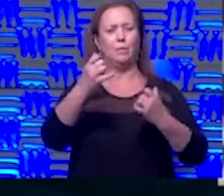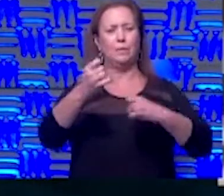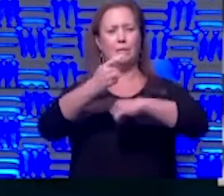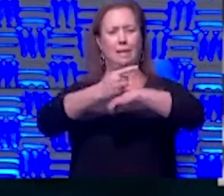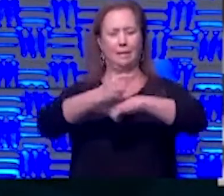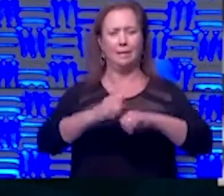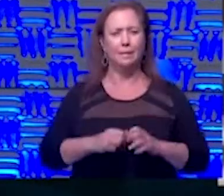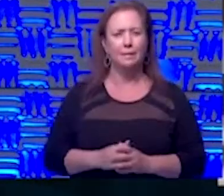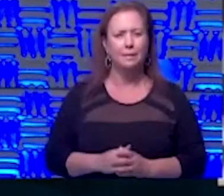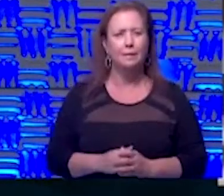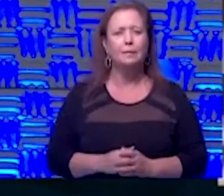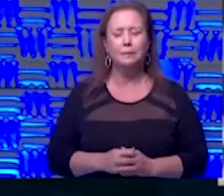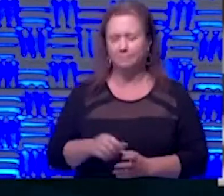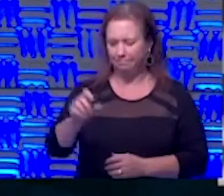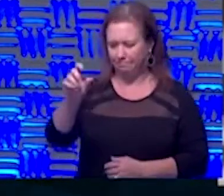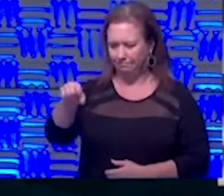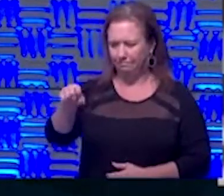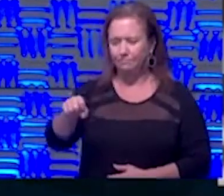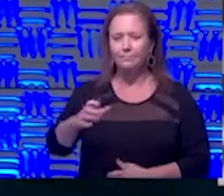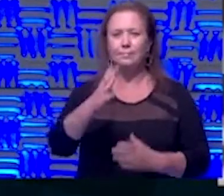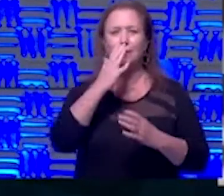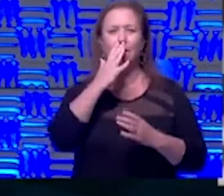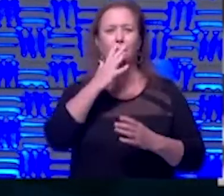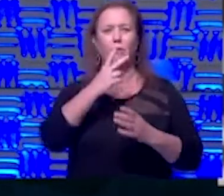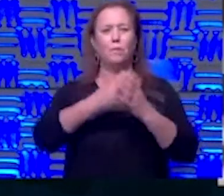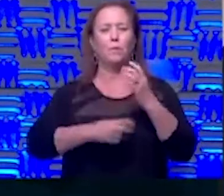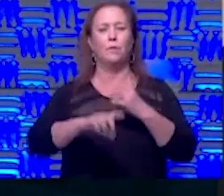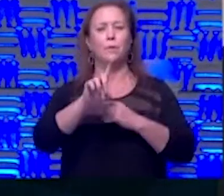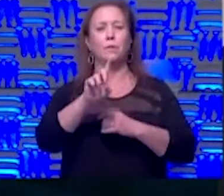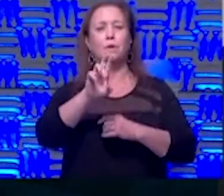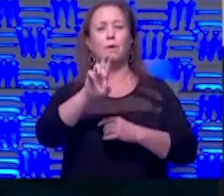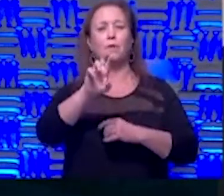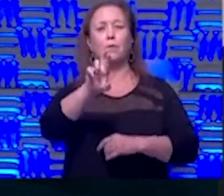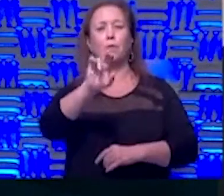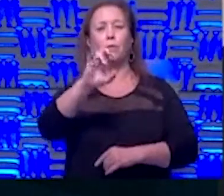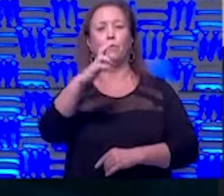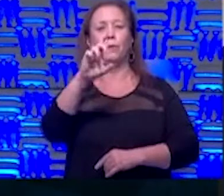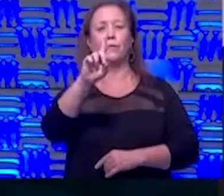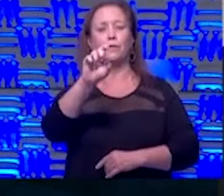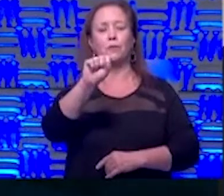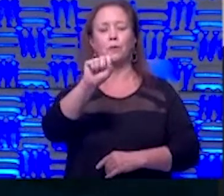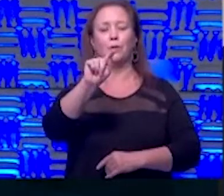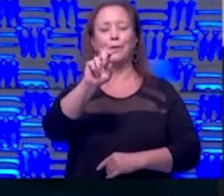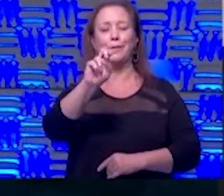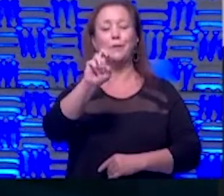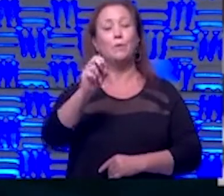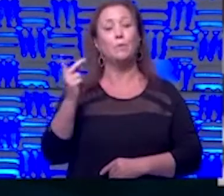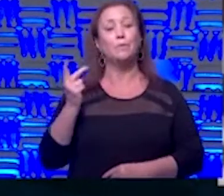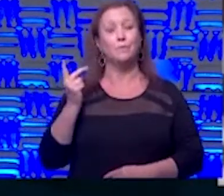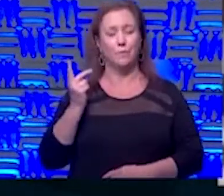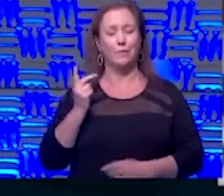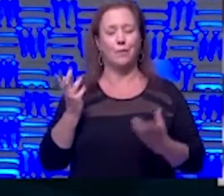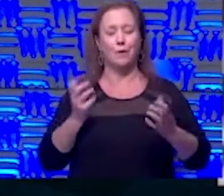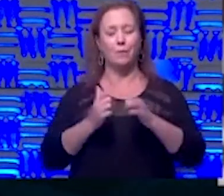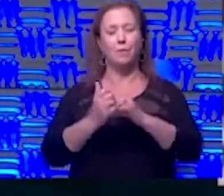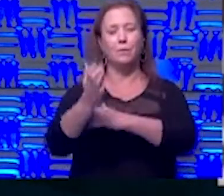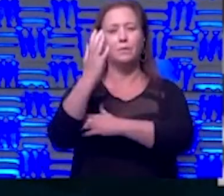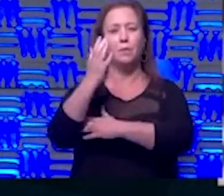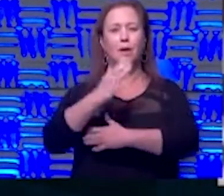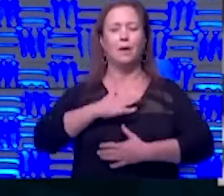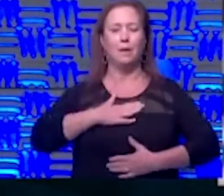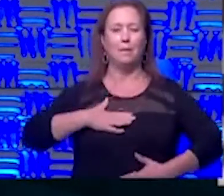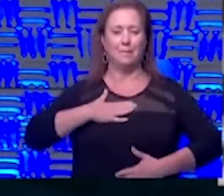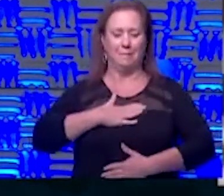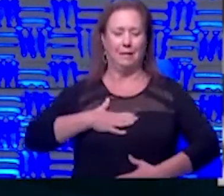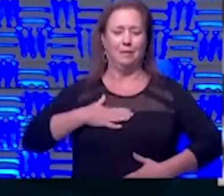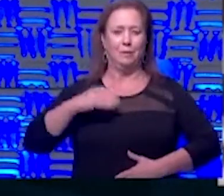I do. Thank you all for letting both of us, Dr. Richard Stone and I, join you. It's a pleasure to be back. I've had a hiatus